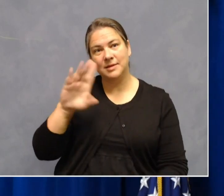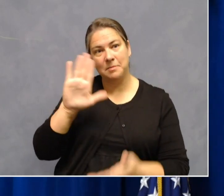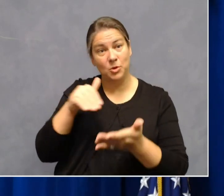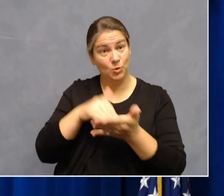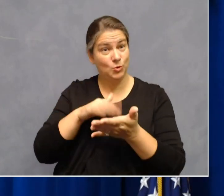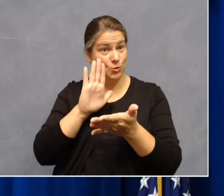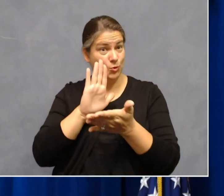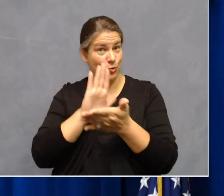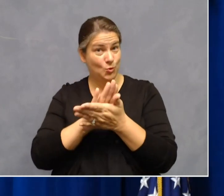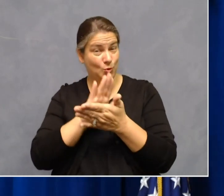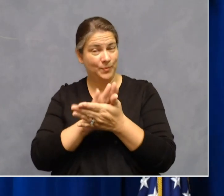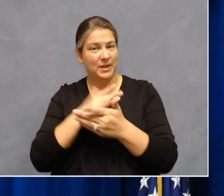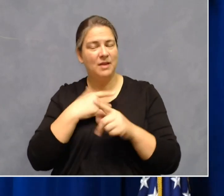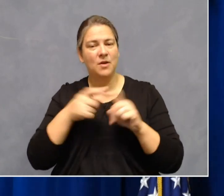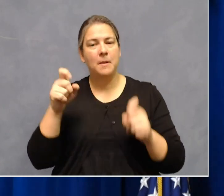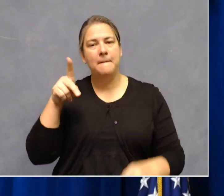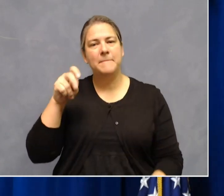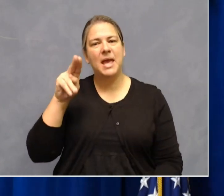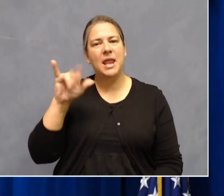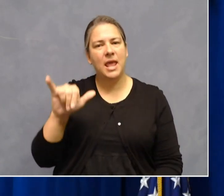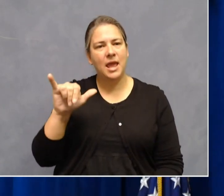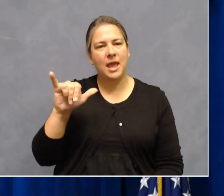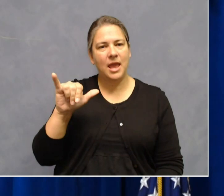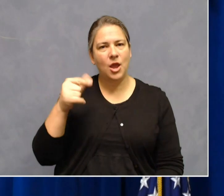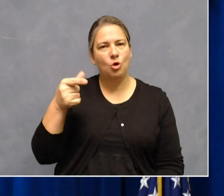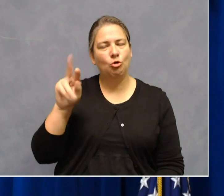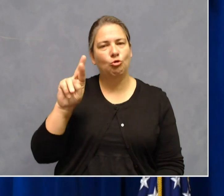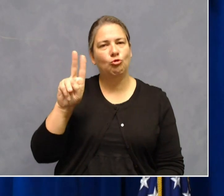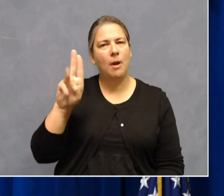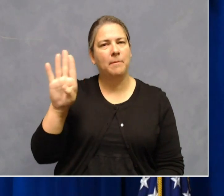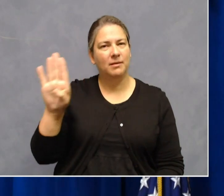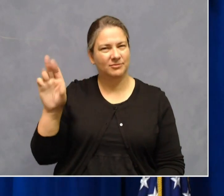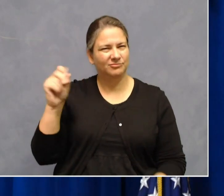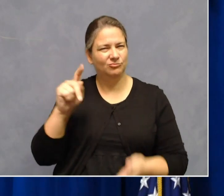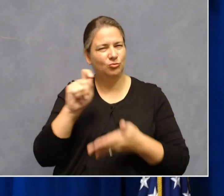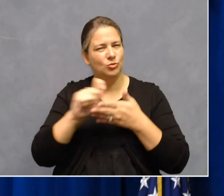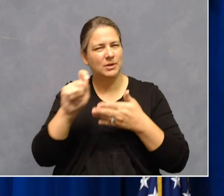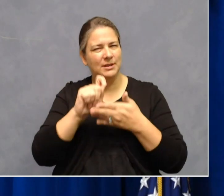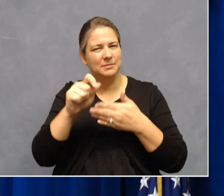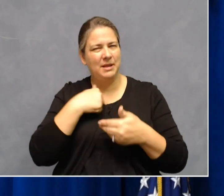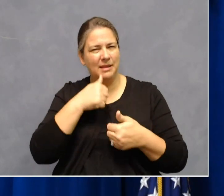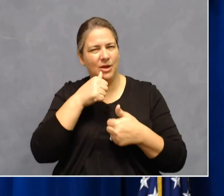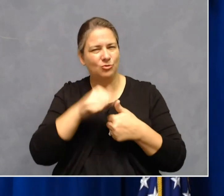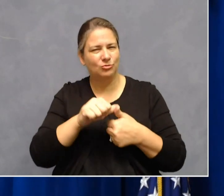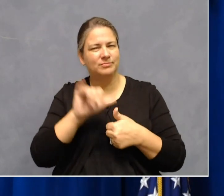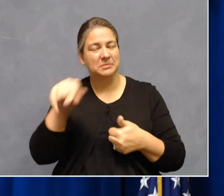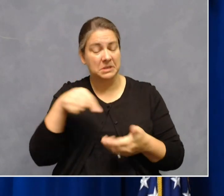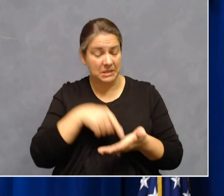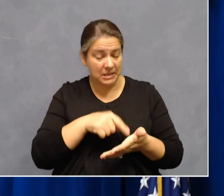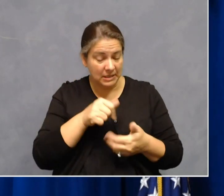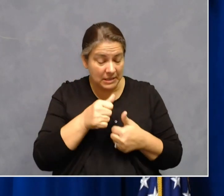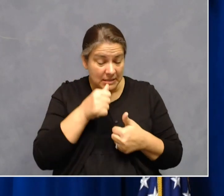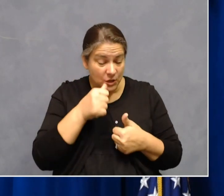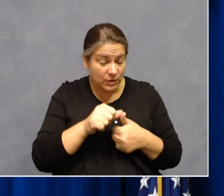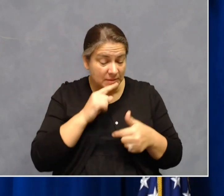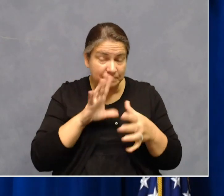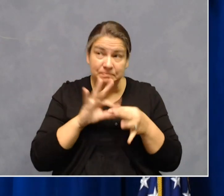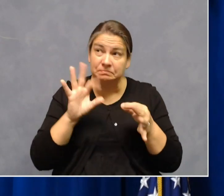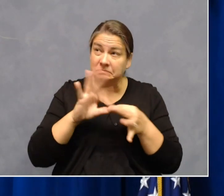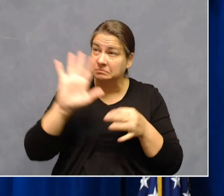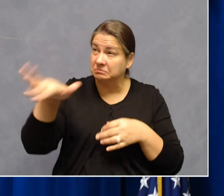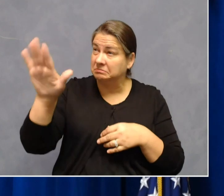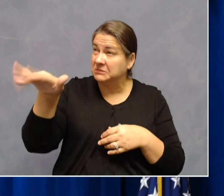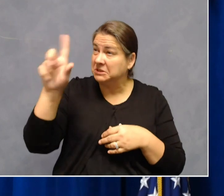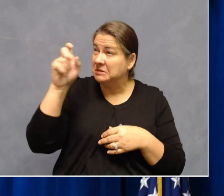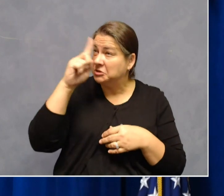Penny Compton Grubb. And here's what she says. It says, "Dear Governor Beshear, I have made and donated 1,000